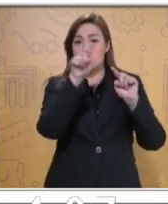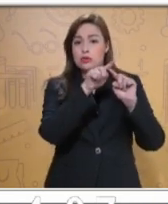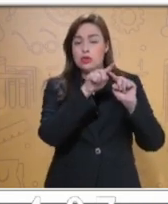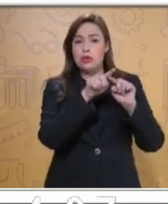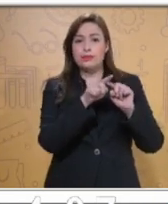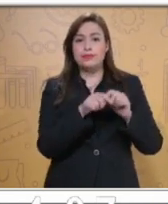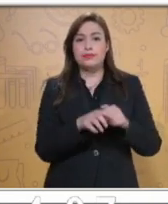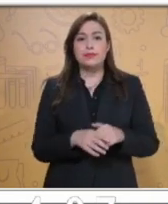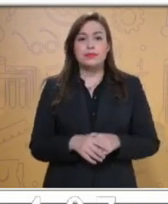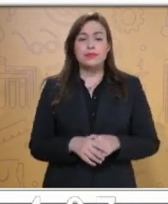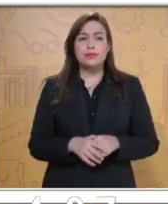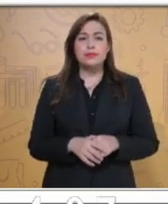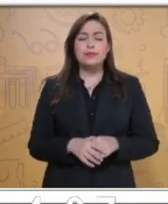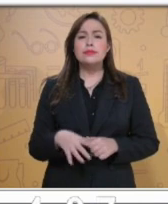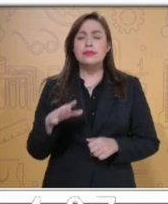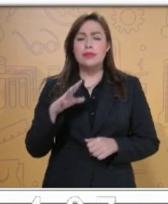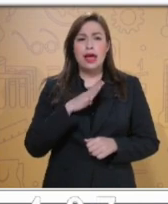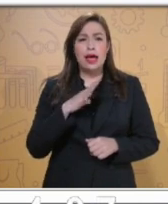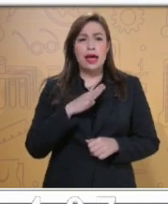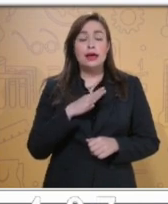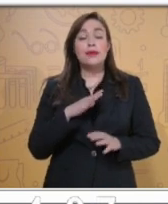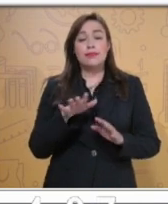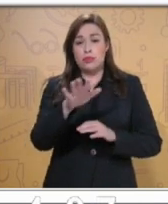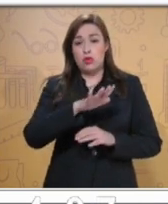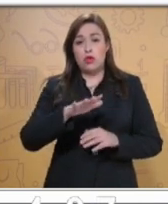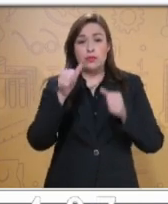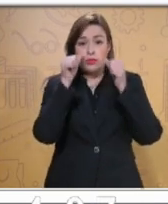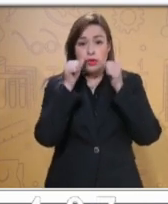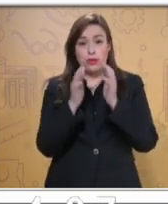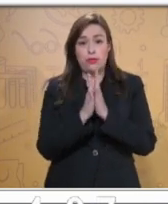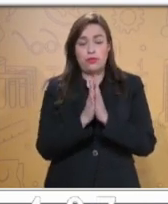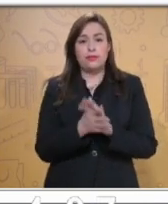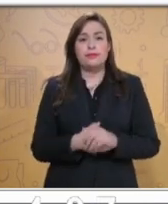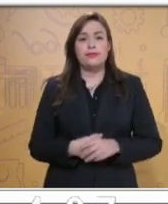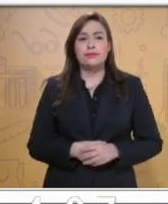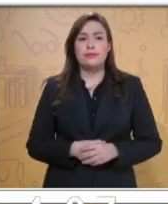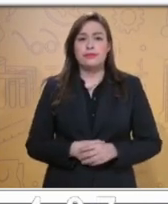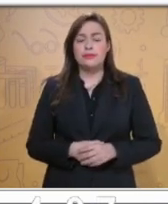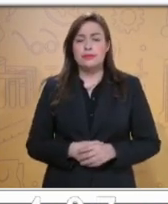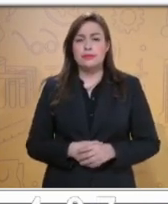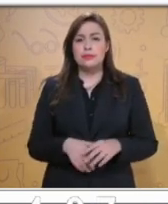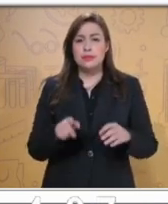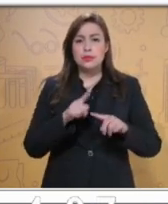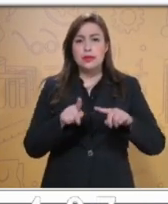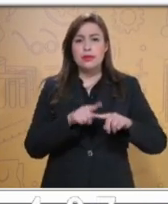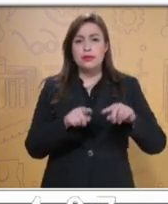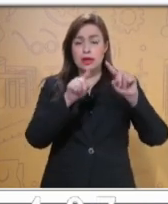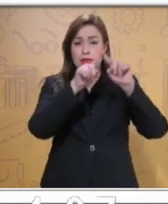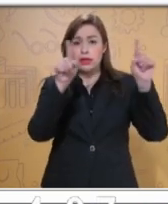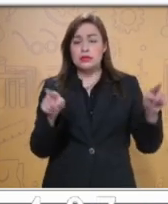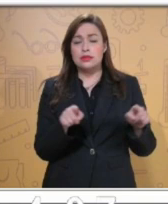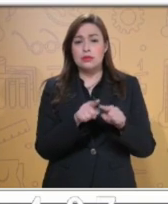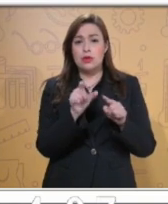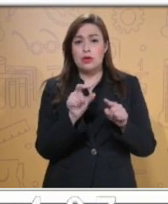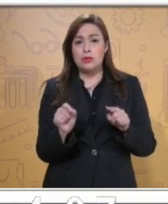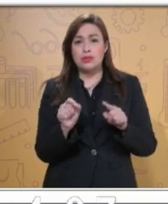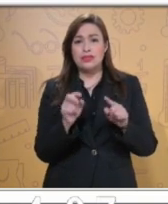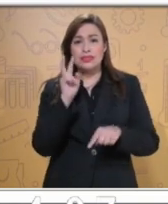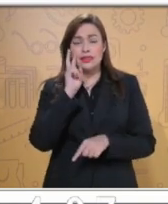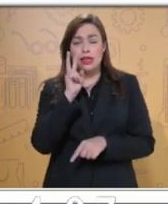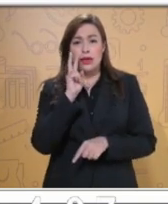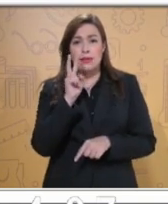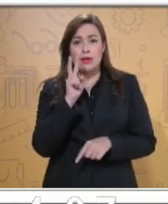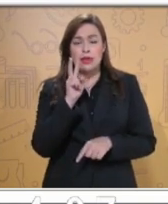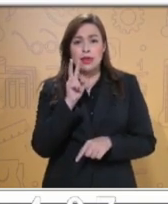are following on radio the class, pay attention. In the first bubble, we can find an oval bubble, and the